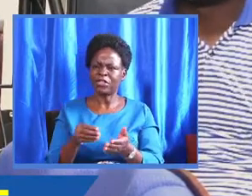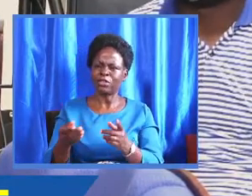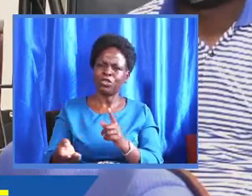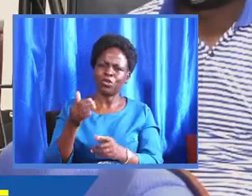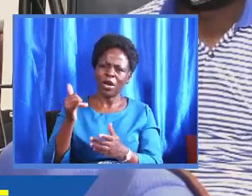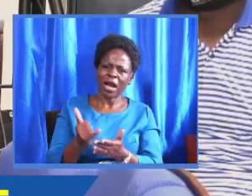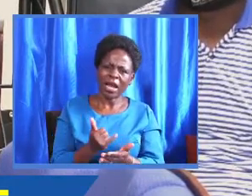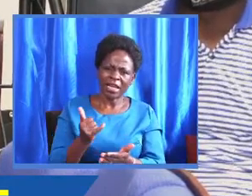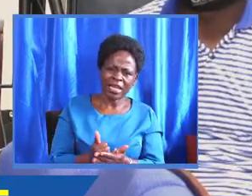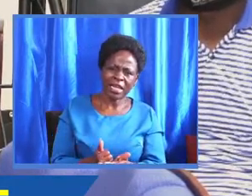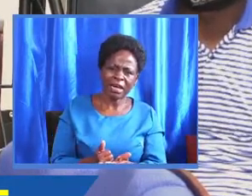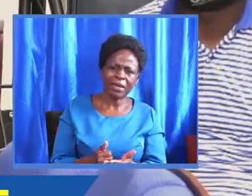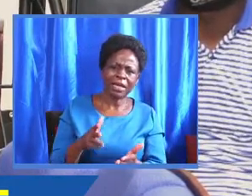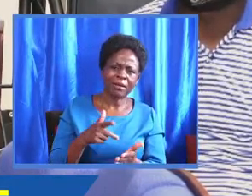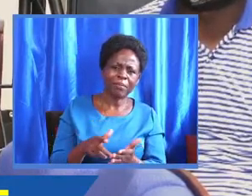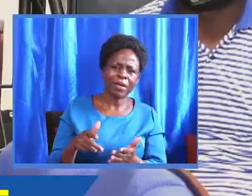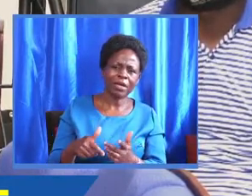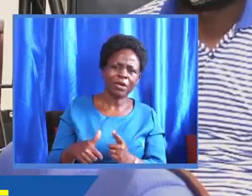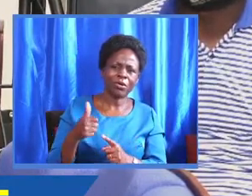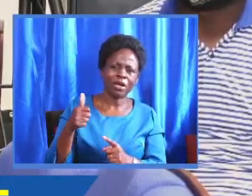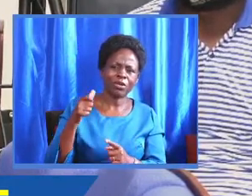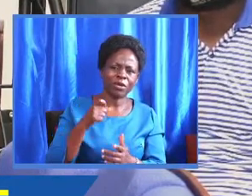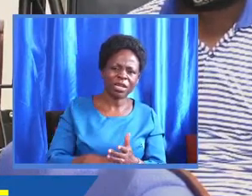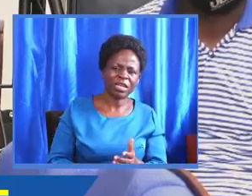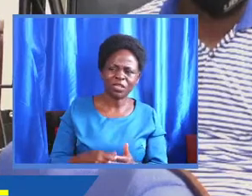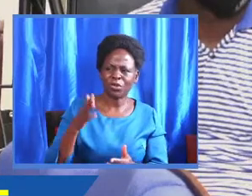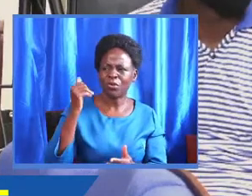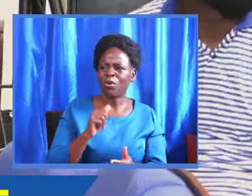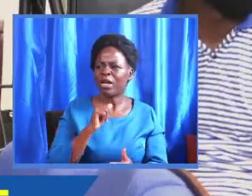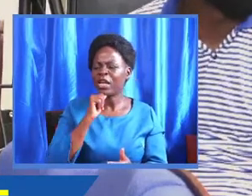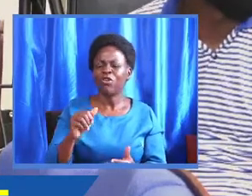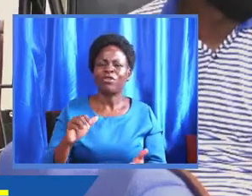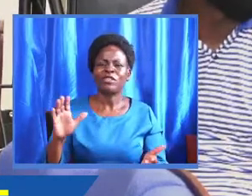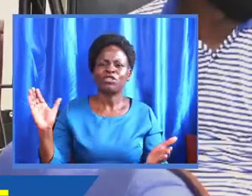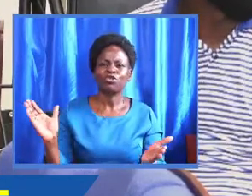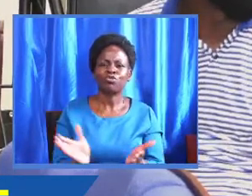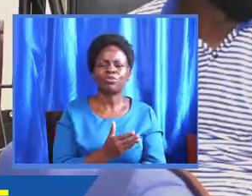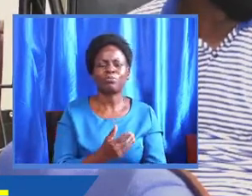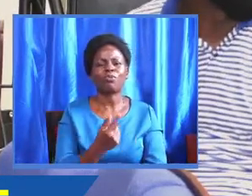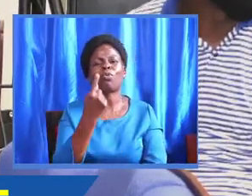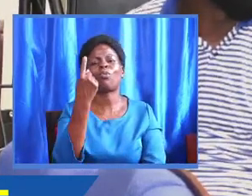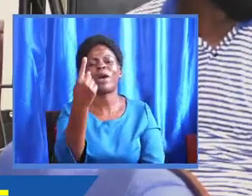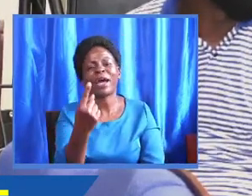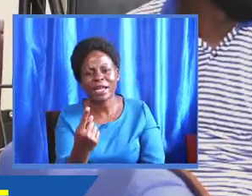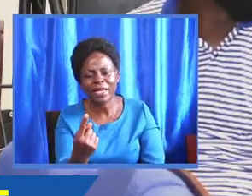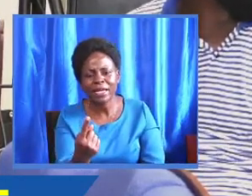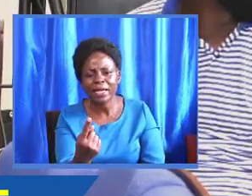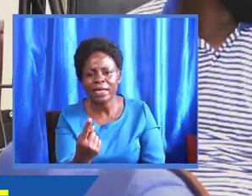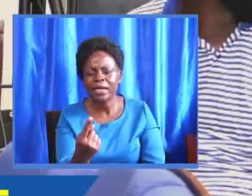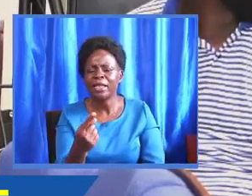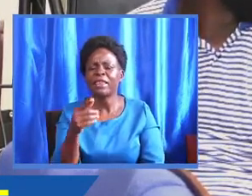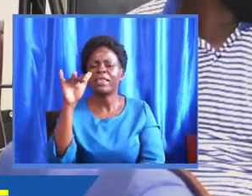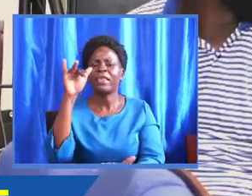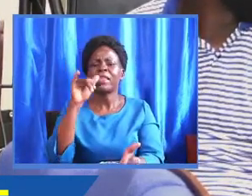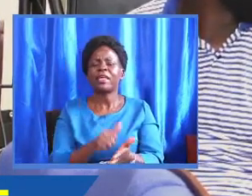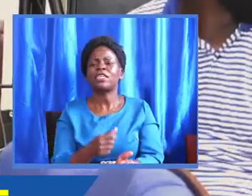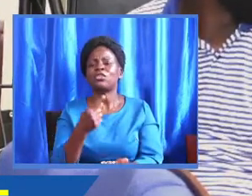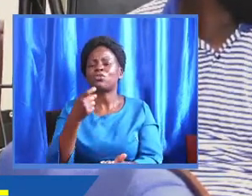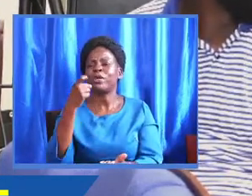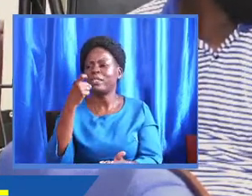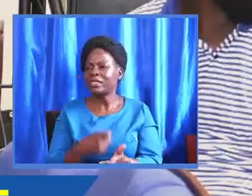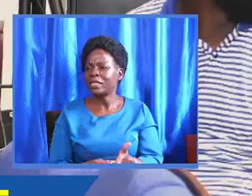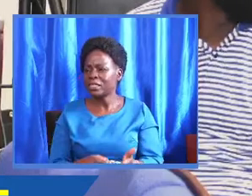income, he's going to pay rental tax, then why can't we scrap off one? And I think that's one of the